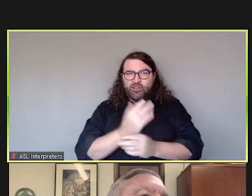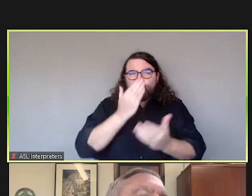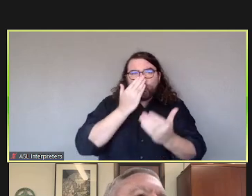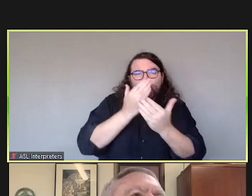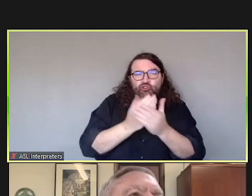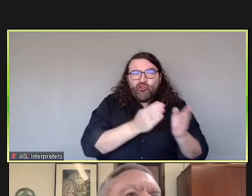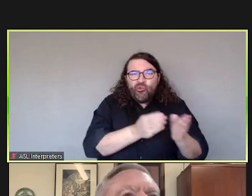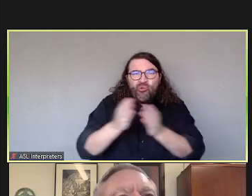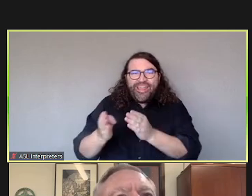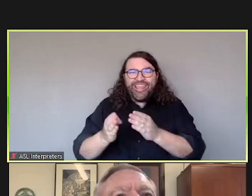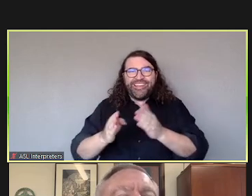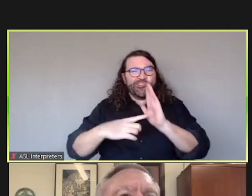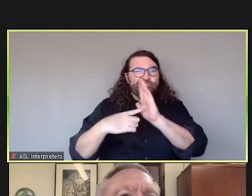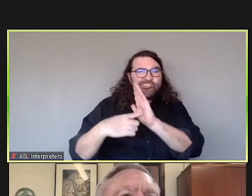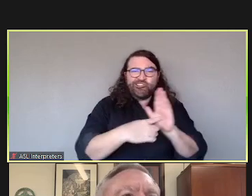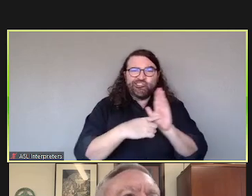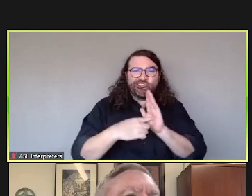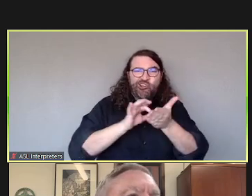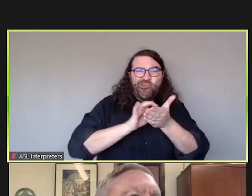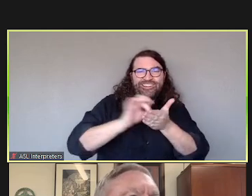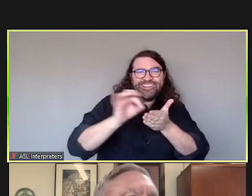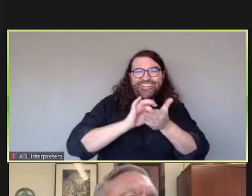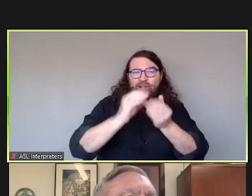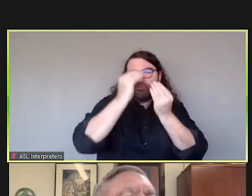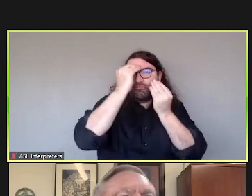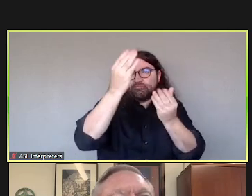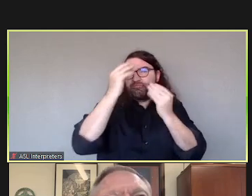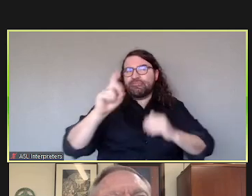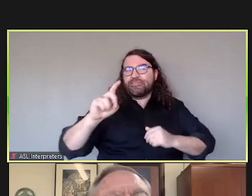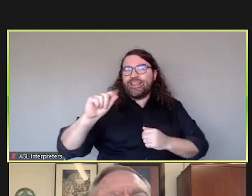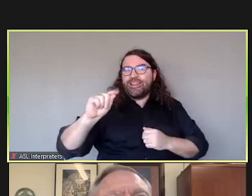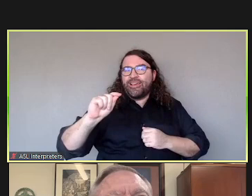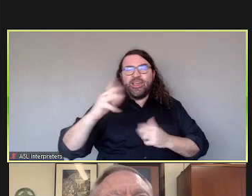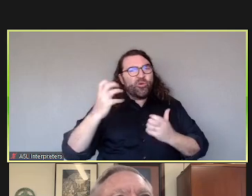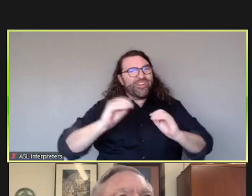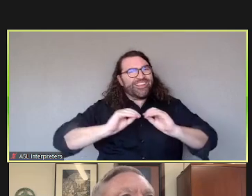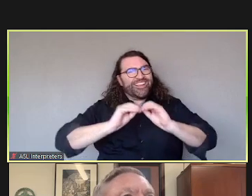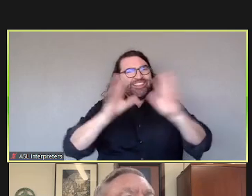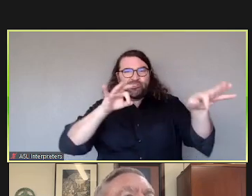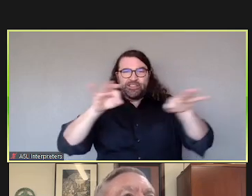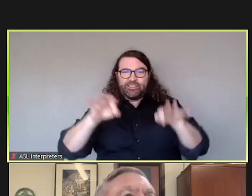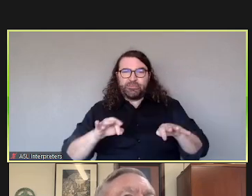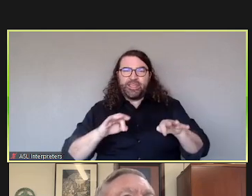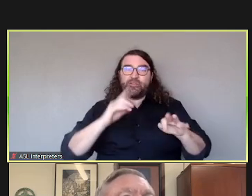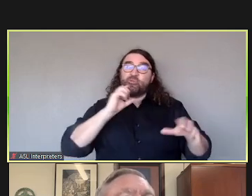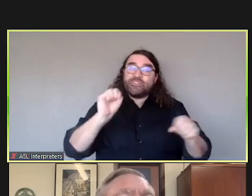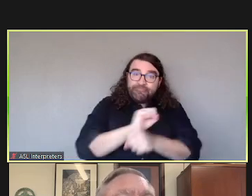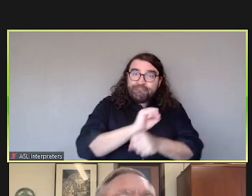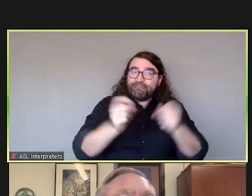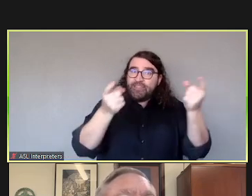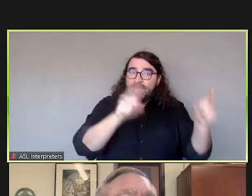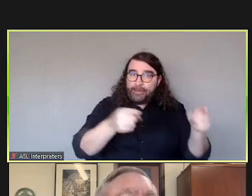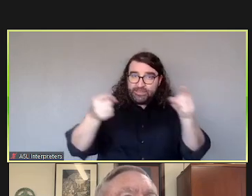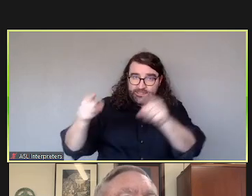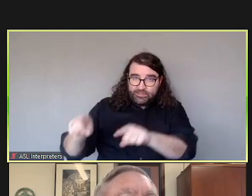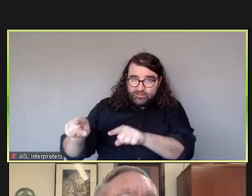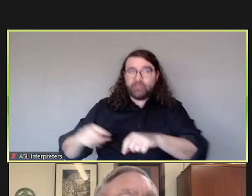could work more effectively to express what we actually think is happening. Next slide.